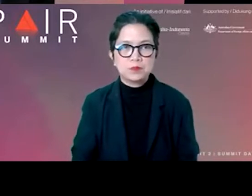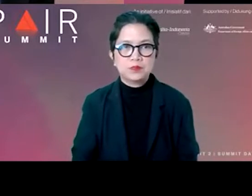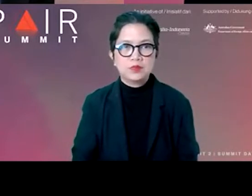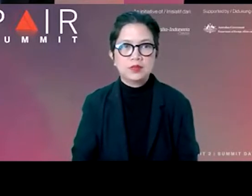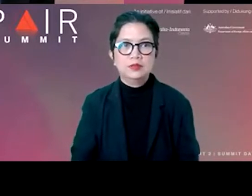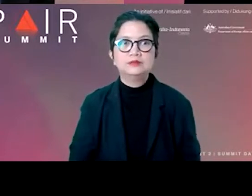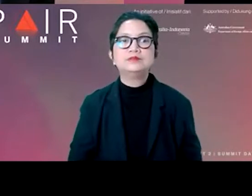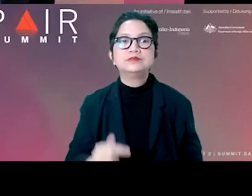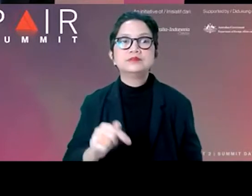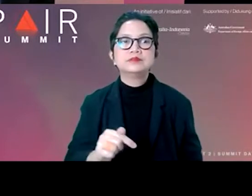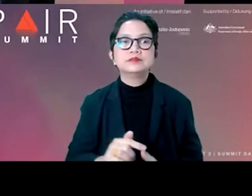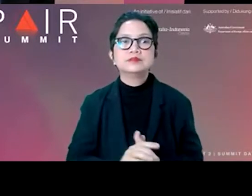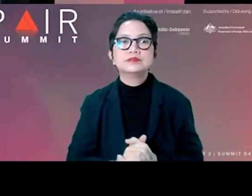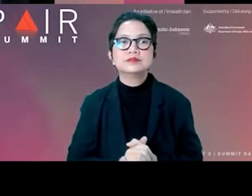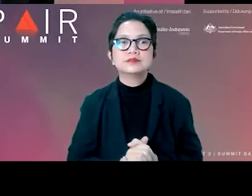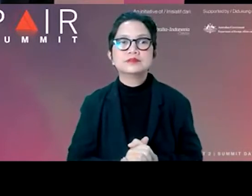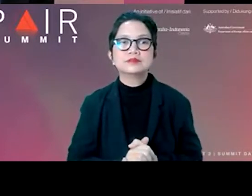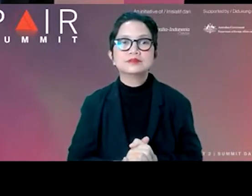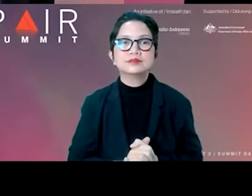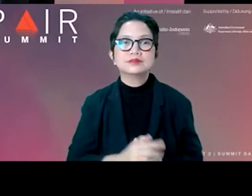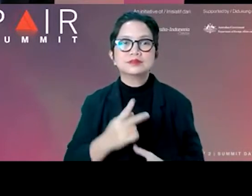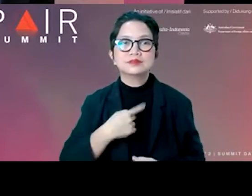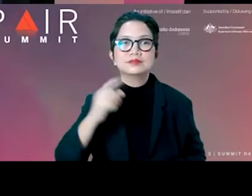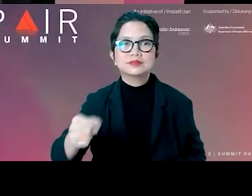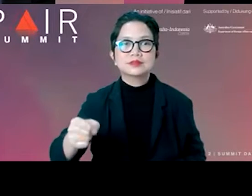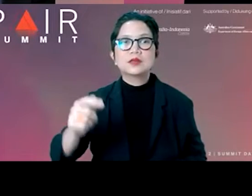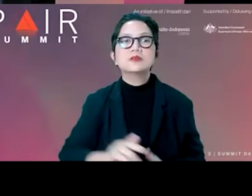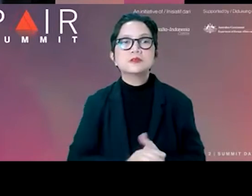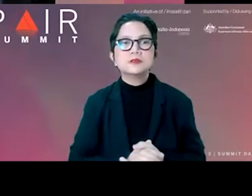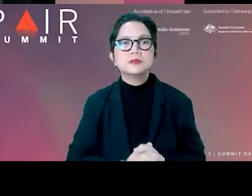the background to the research first, and maybe Ibu